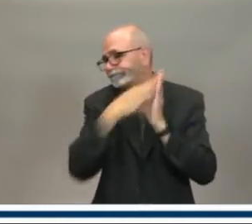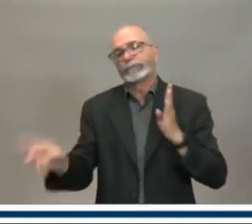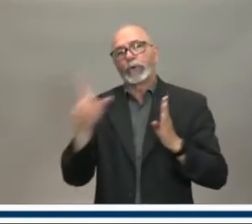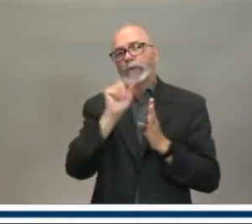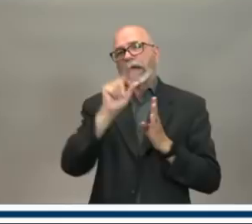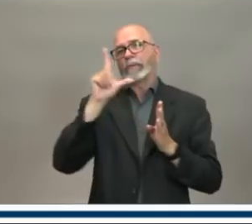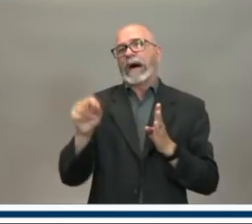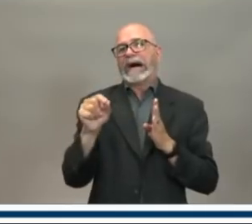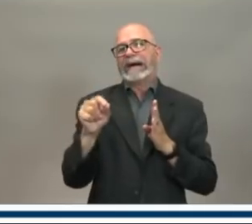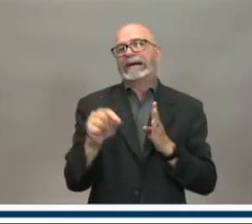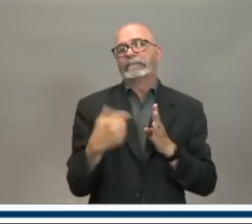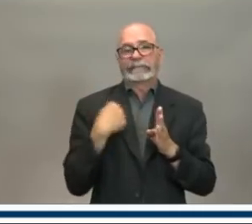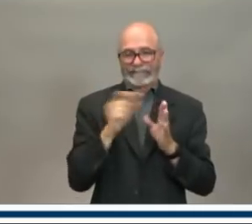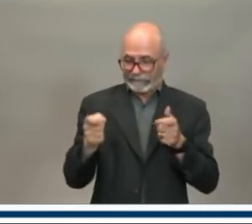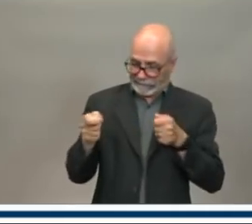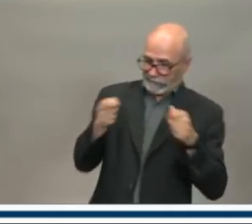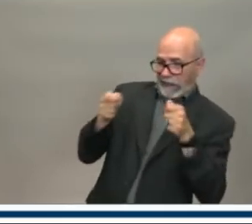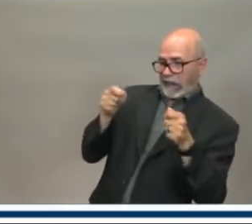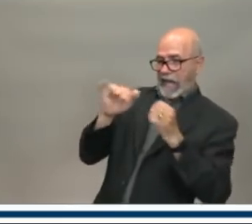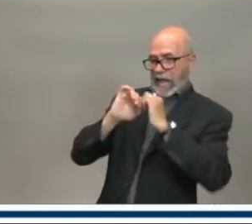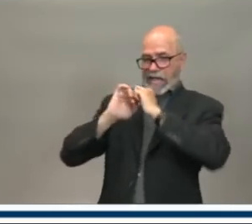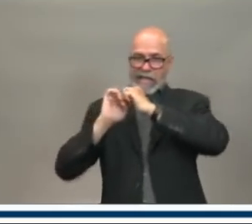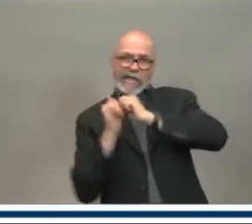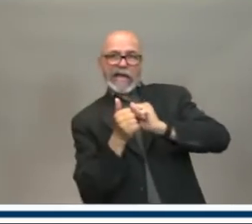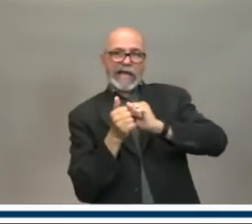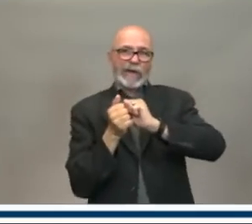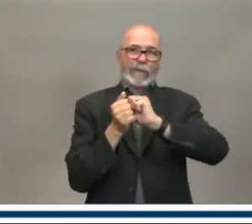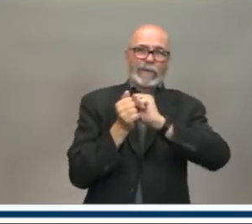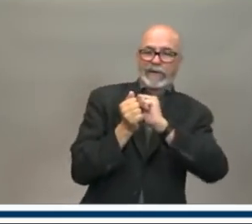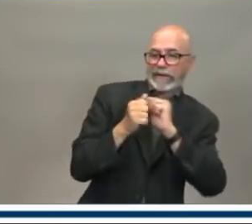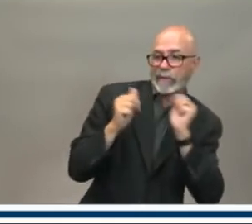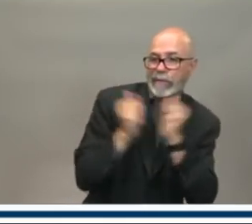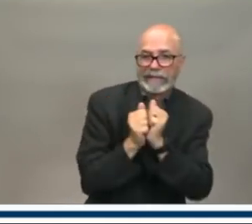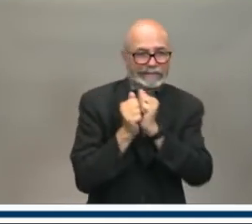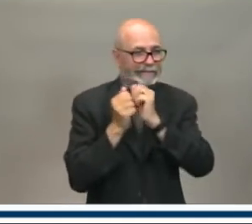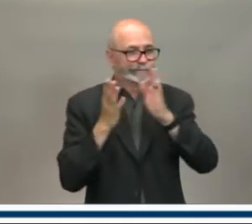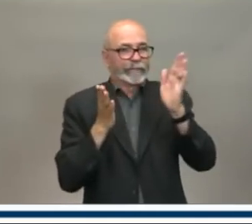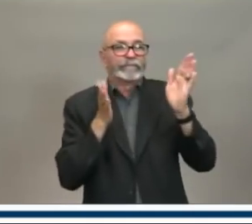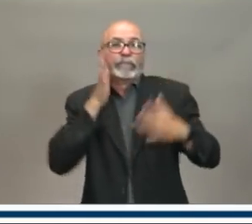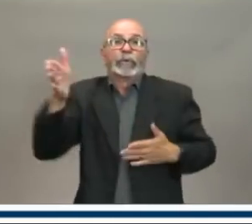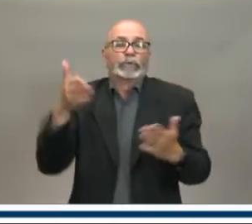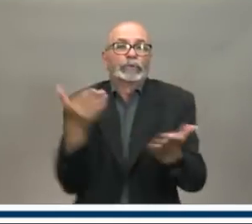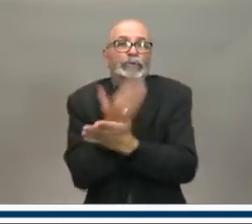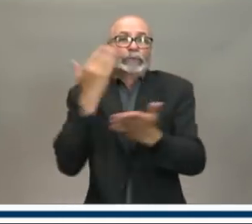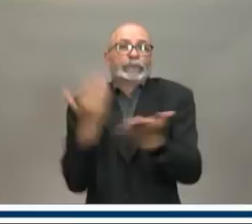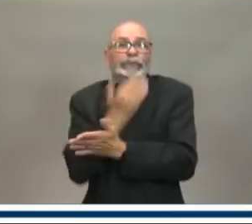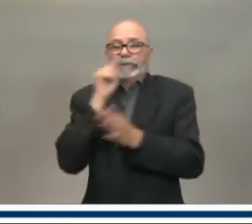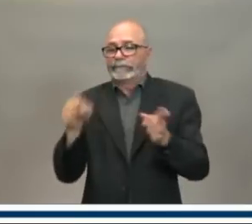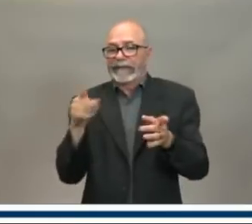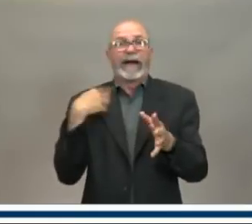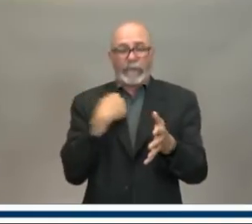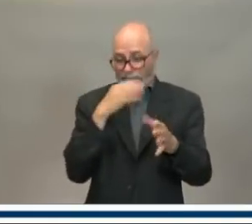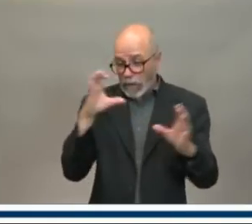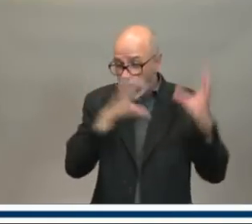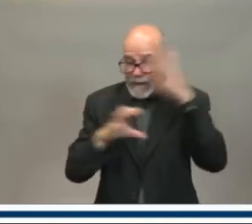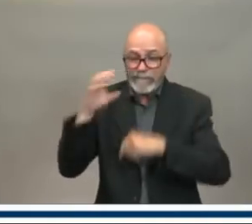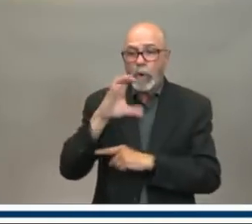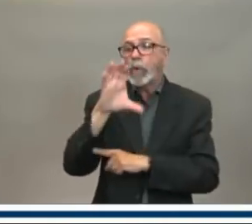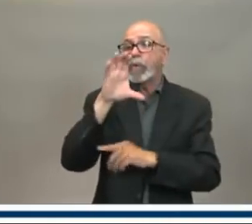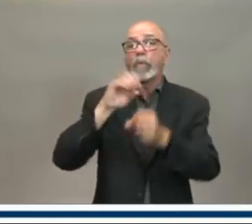with COVID-19, find appropriate balance with controlling the virus while we reopen our society and our